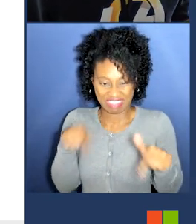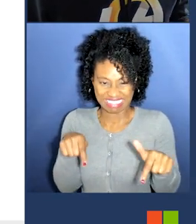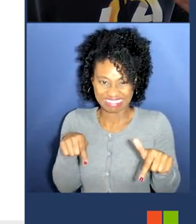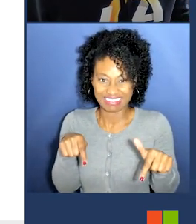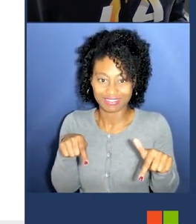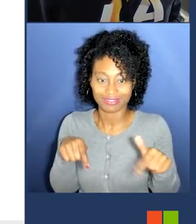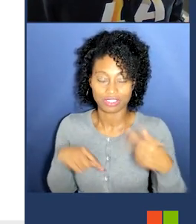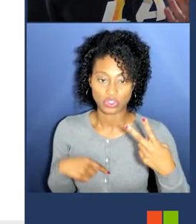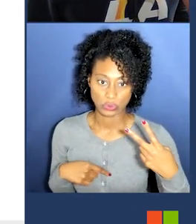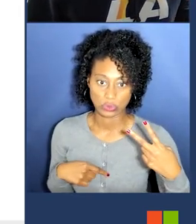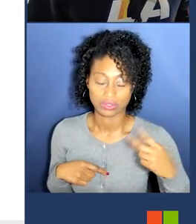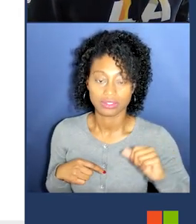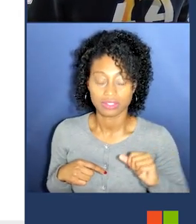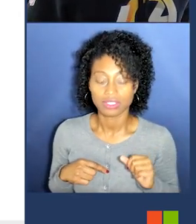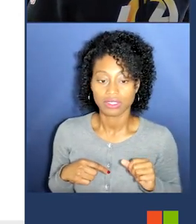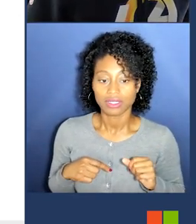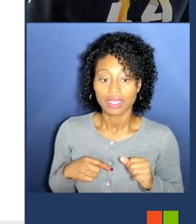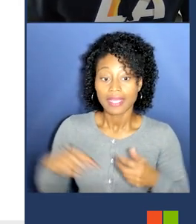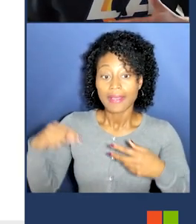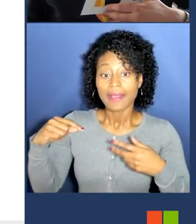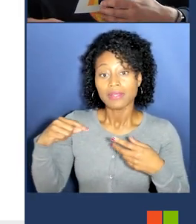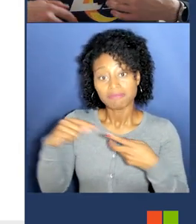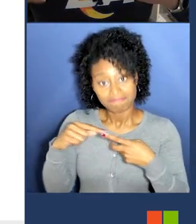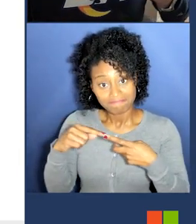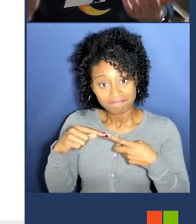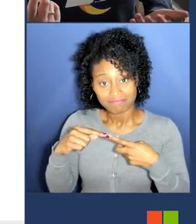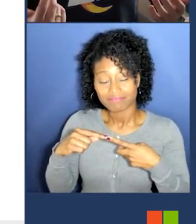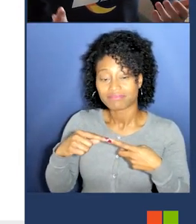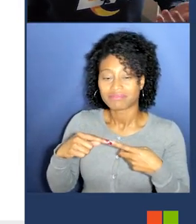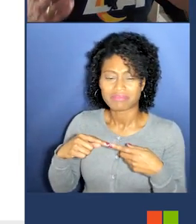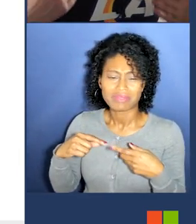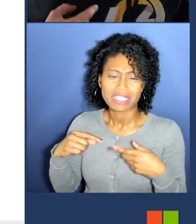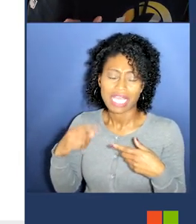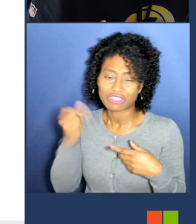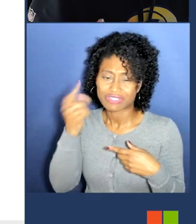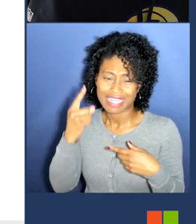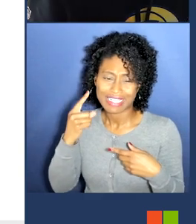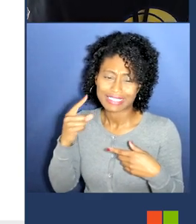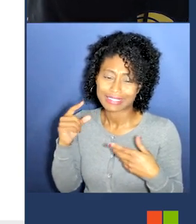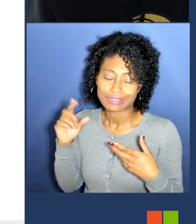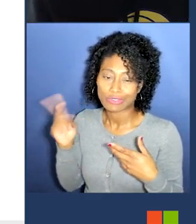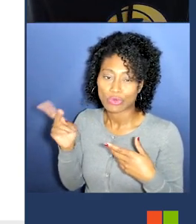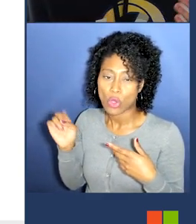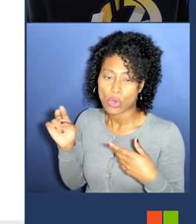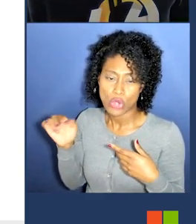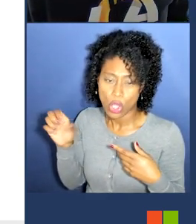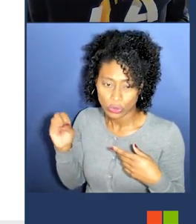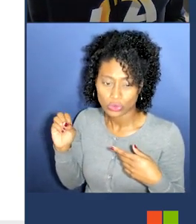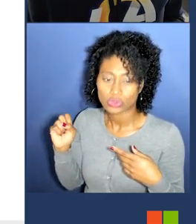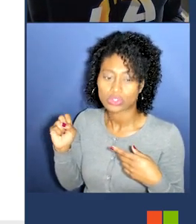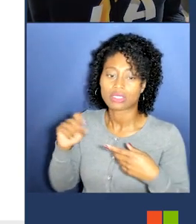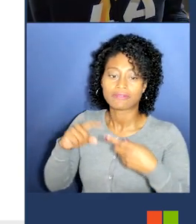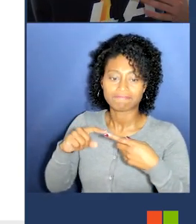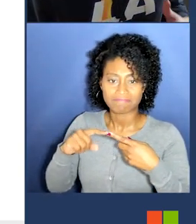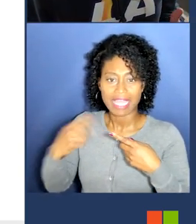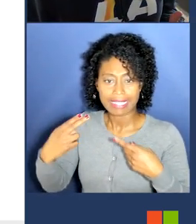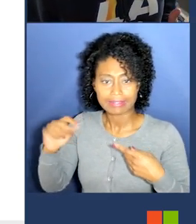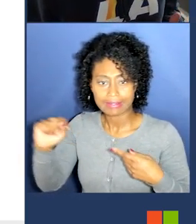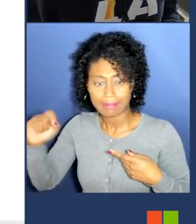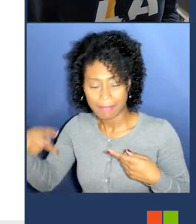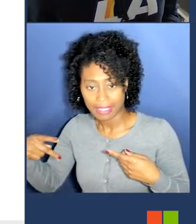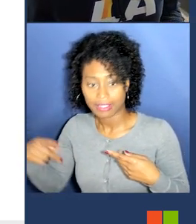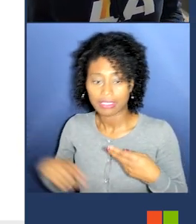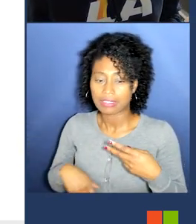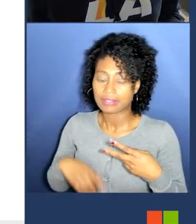But here we can only use two, HTTP trigger, so this is synchronous and you will get a response. And queue is